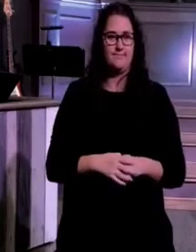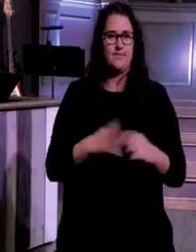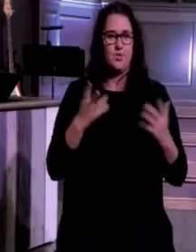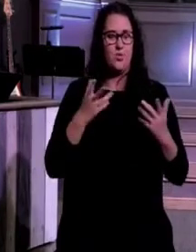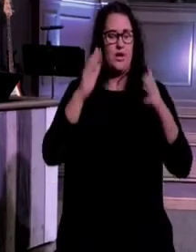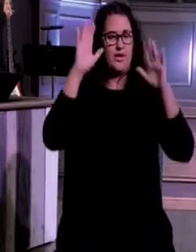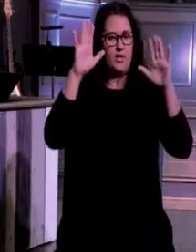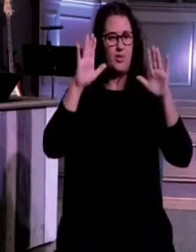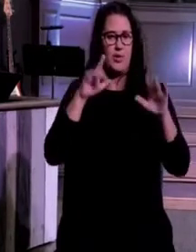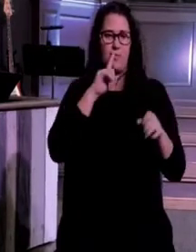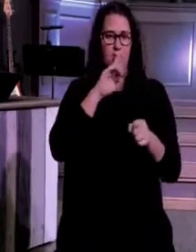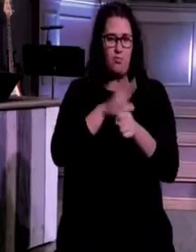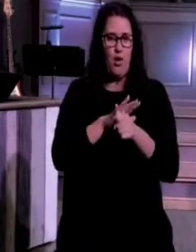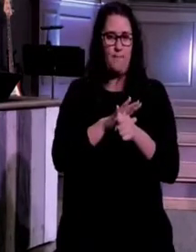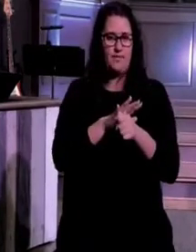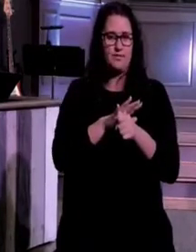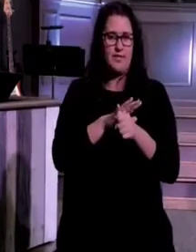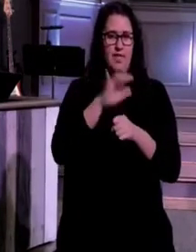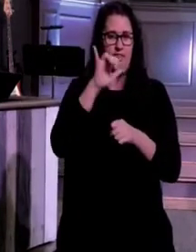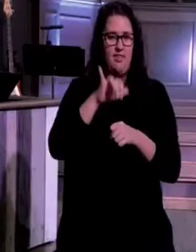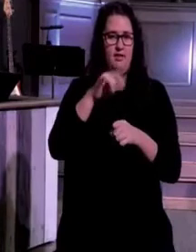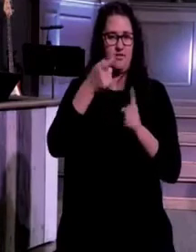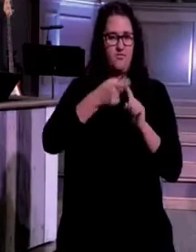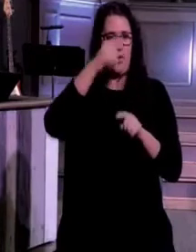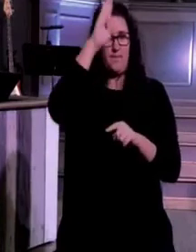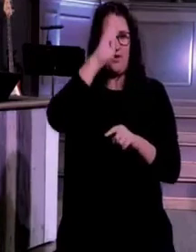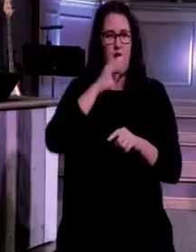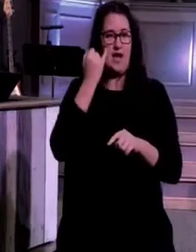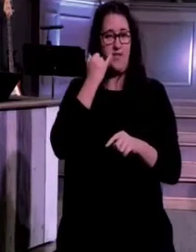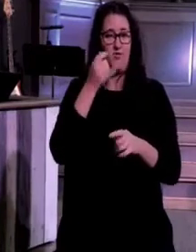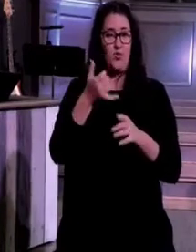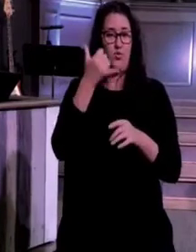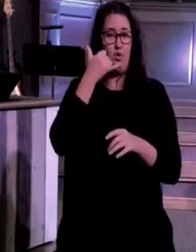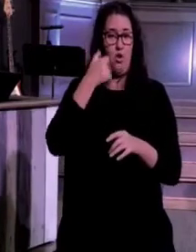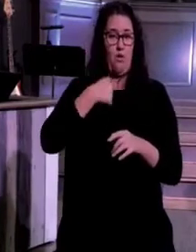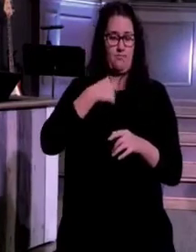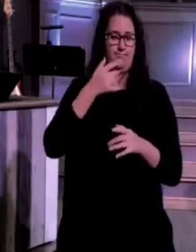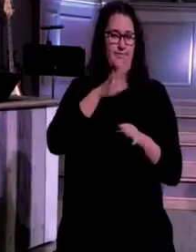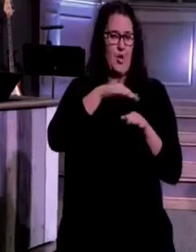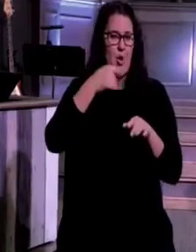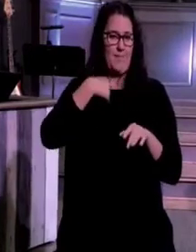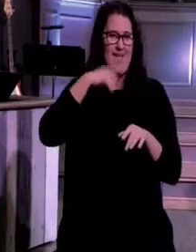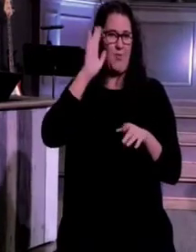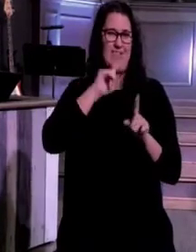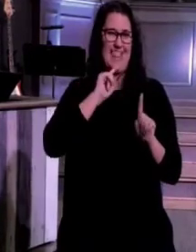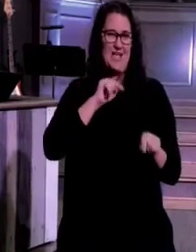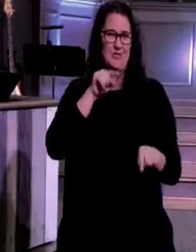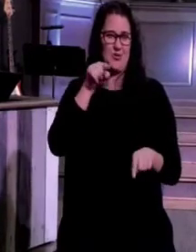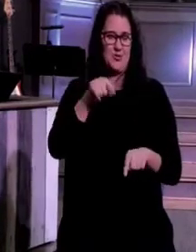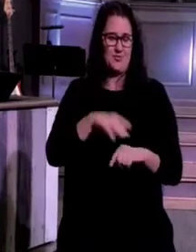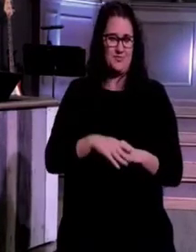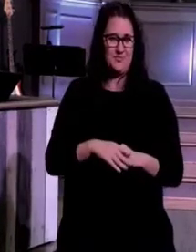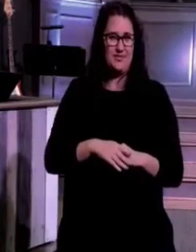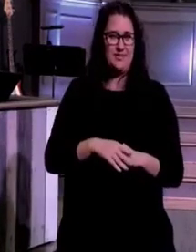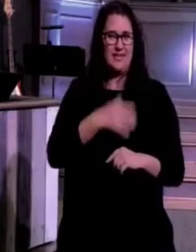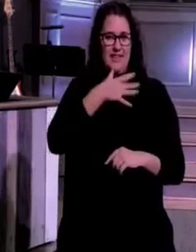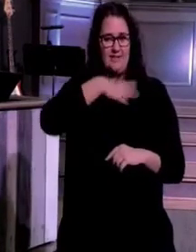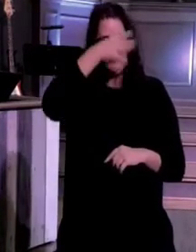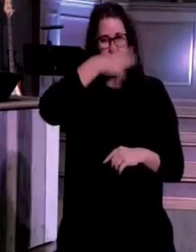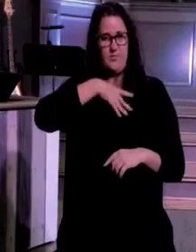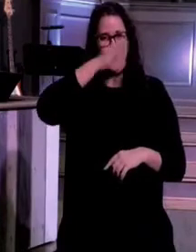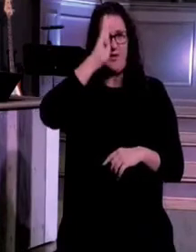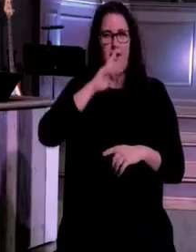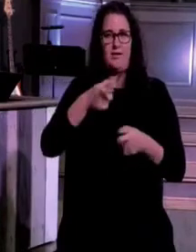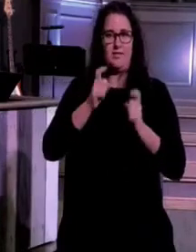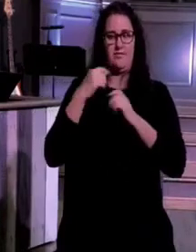incredible promise that is from God. If you will call me, I will answer you. Ladies and gentlemen, God has given the burden. God